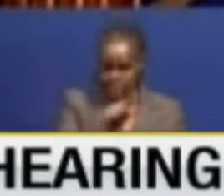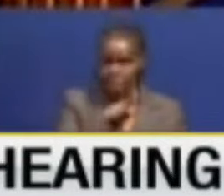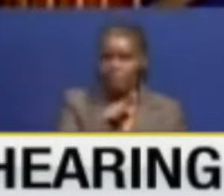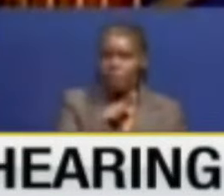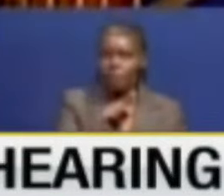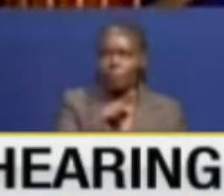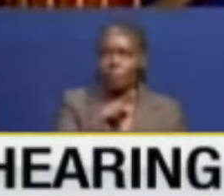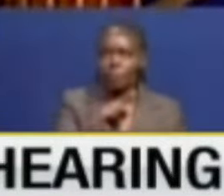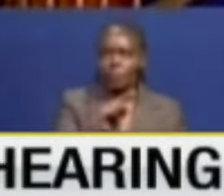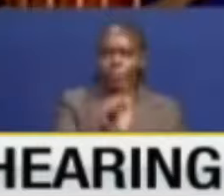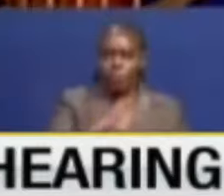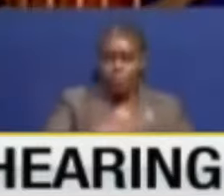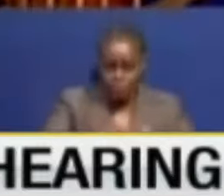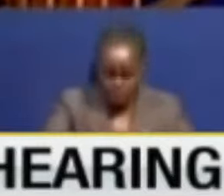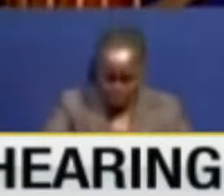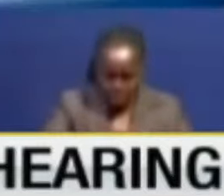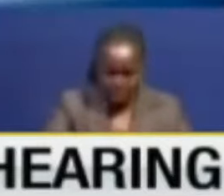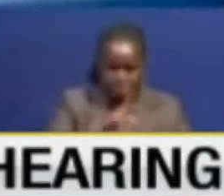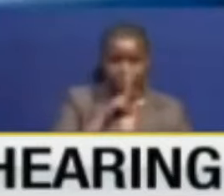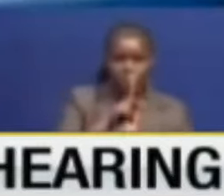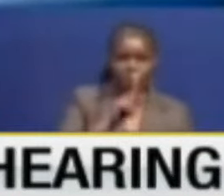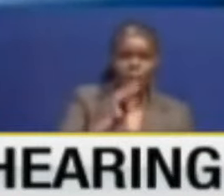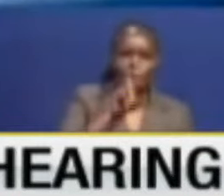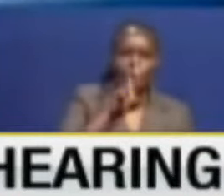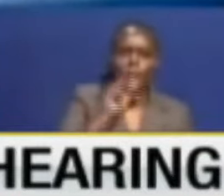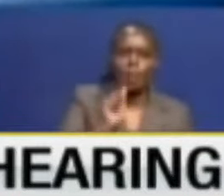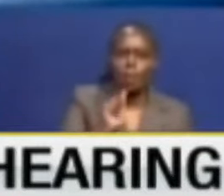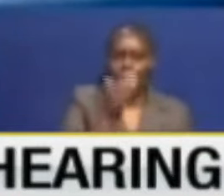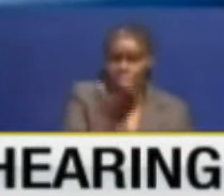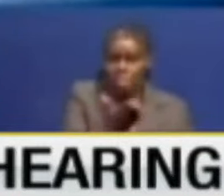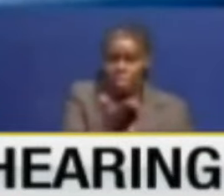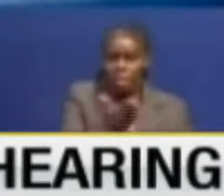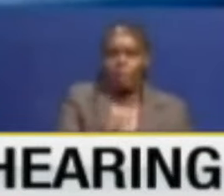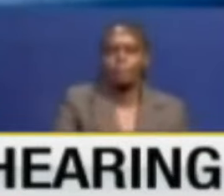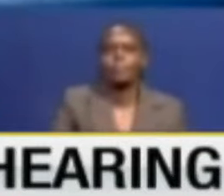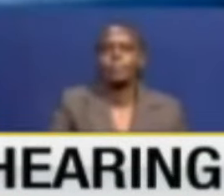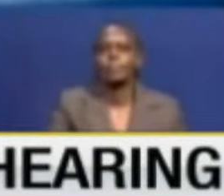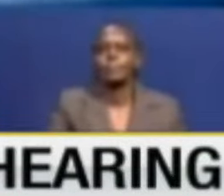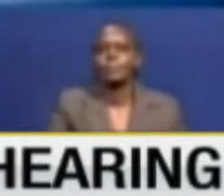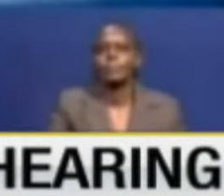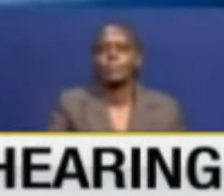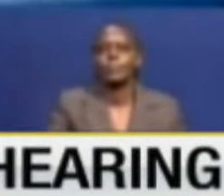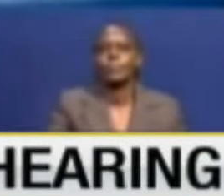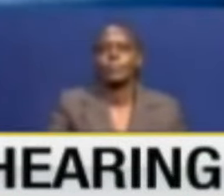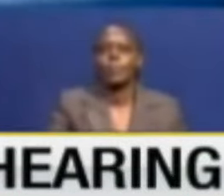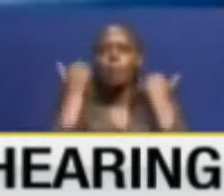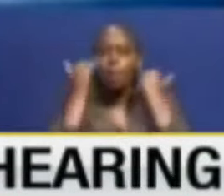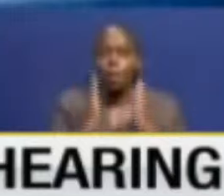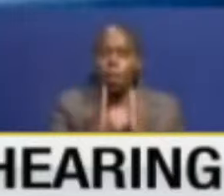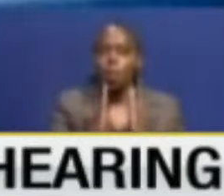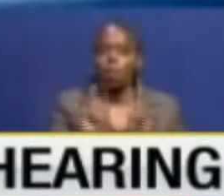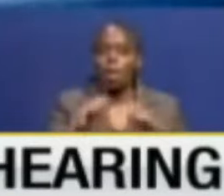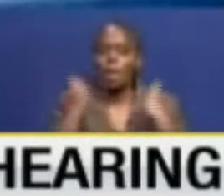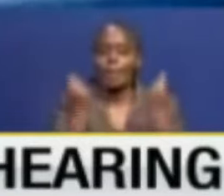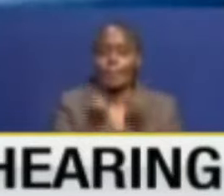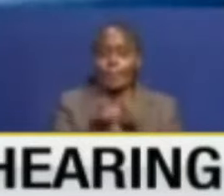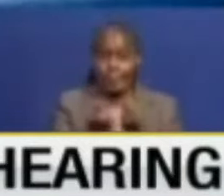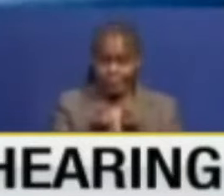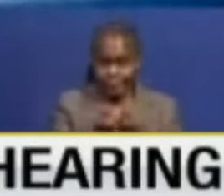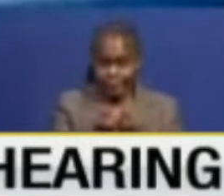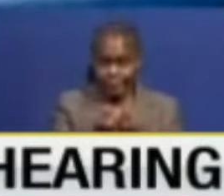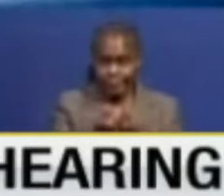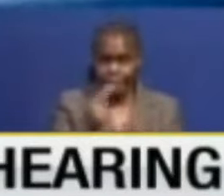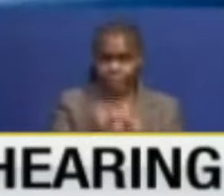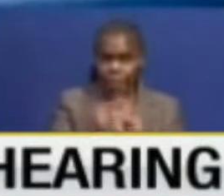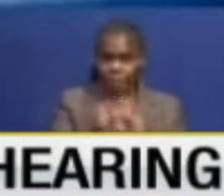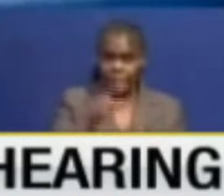Her Excellency Honorable Kawira Mwangaza, is present. In terms of legal counsel, the team is as follows. My